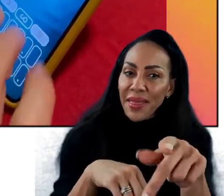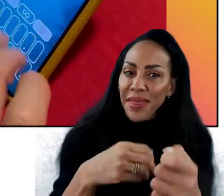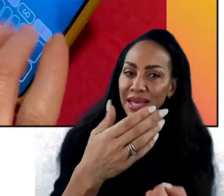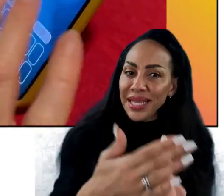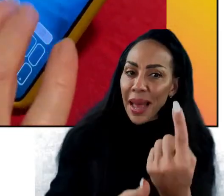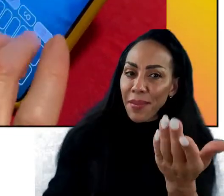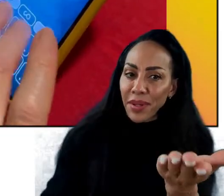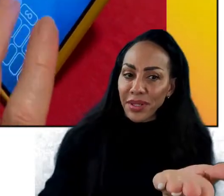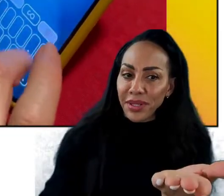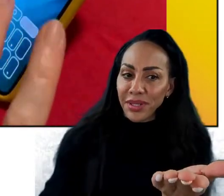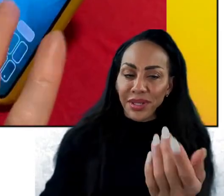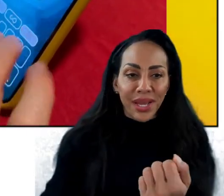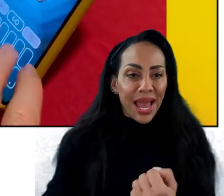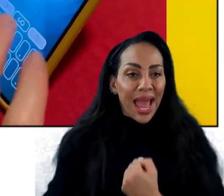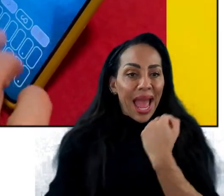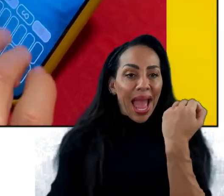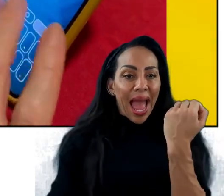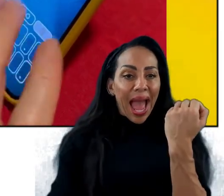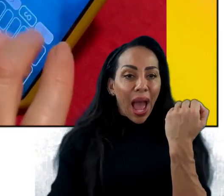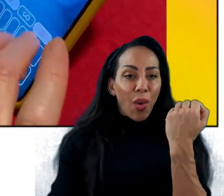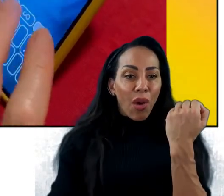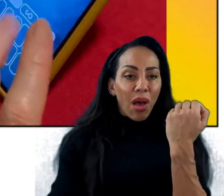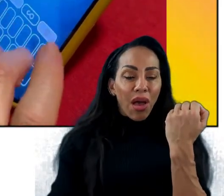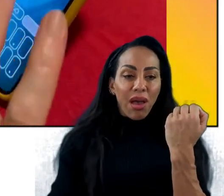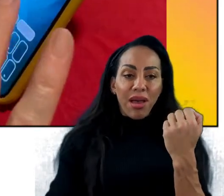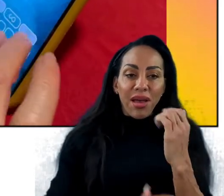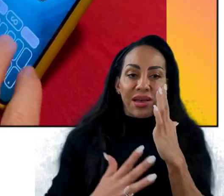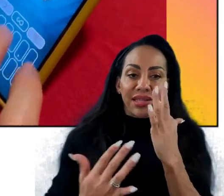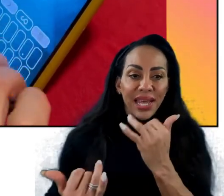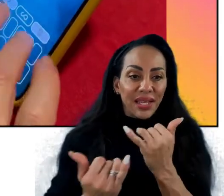Our testers weren't using the app how we expected.